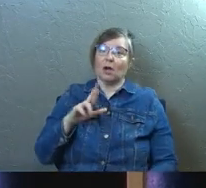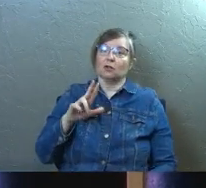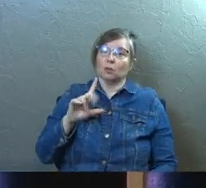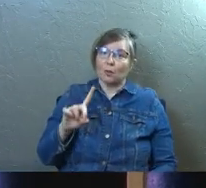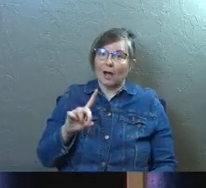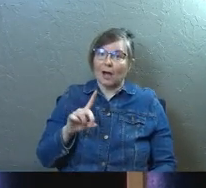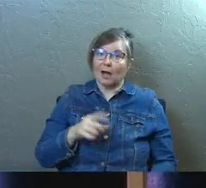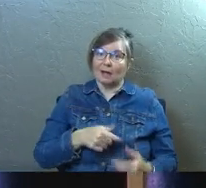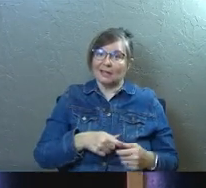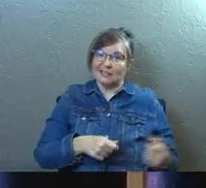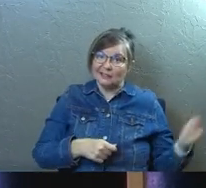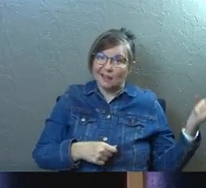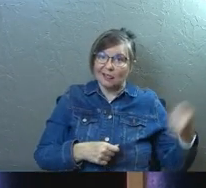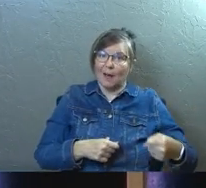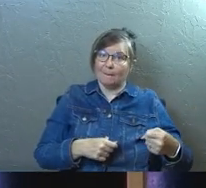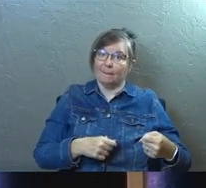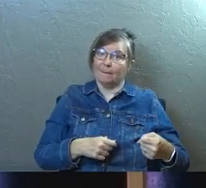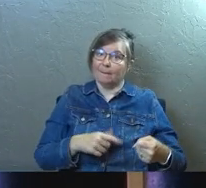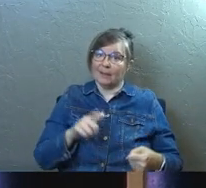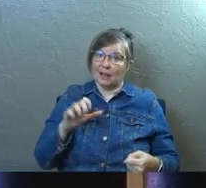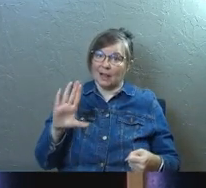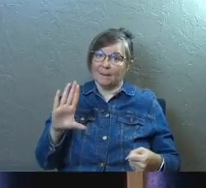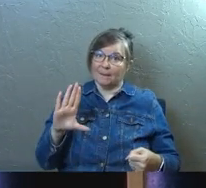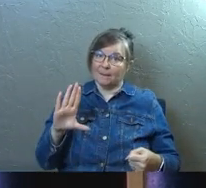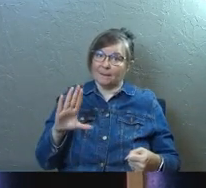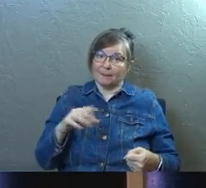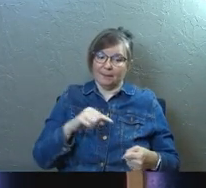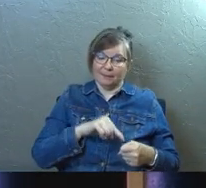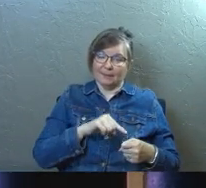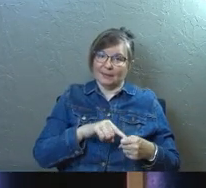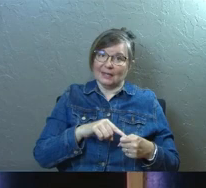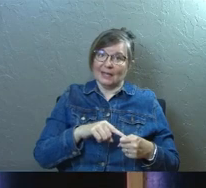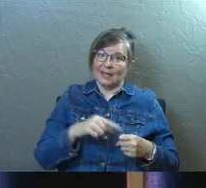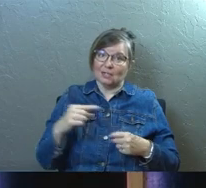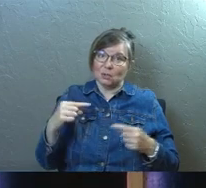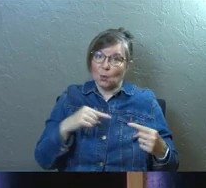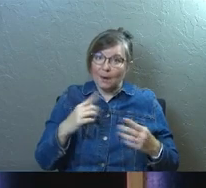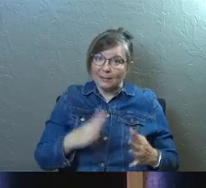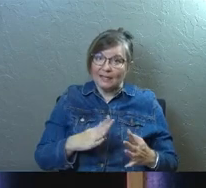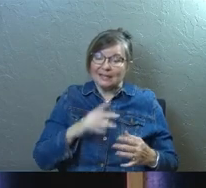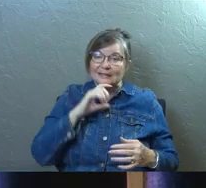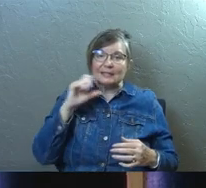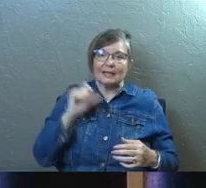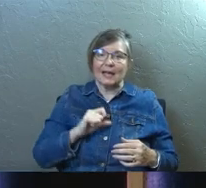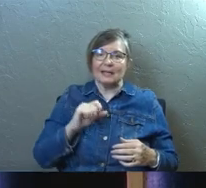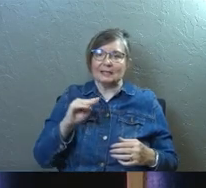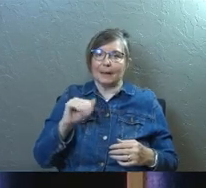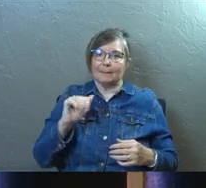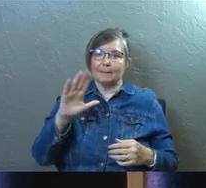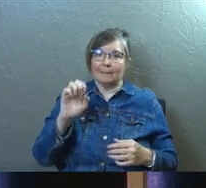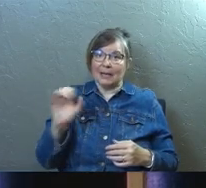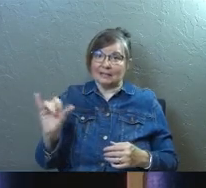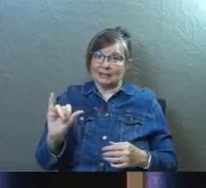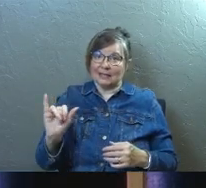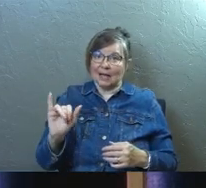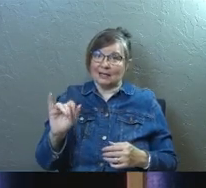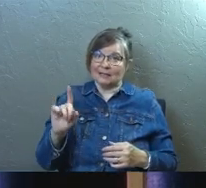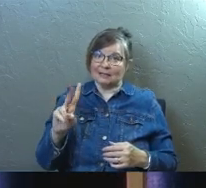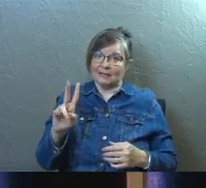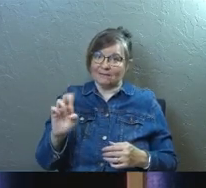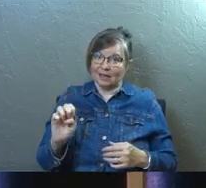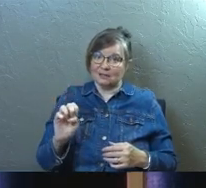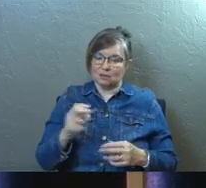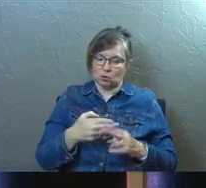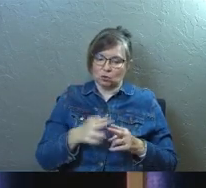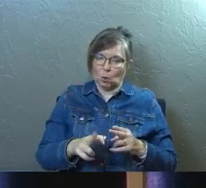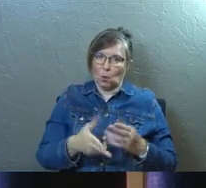rod is the club. The rod is the weapon. It's an ancient mace-like device. It's